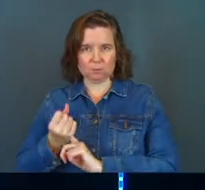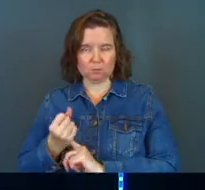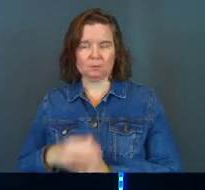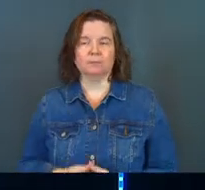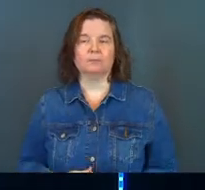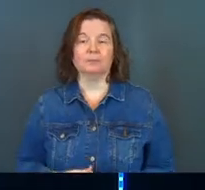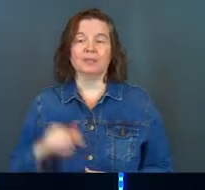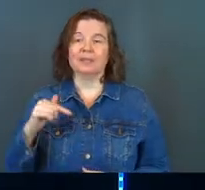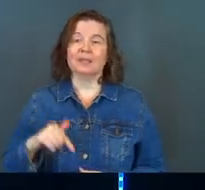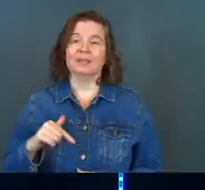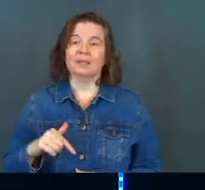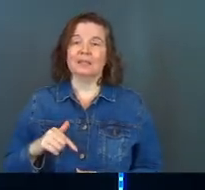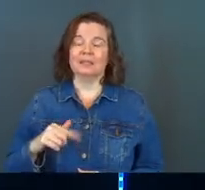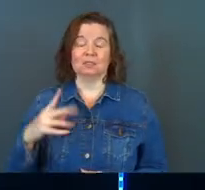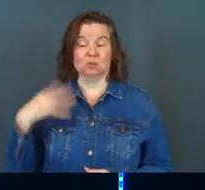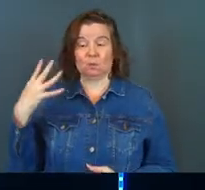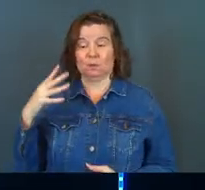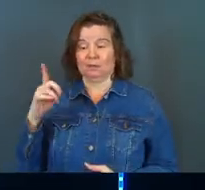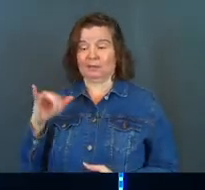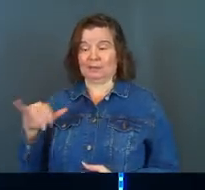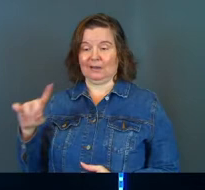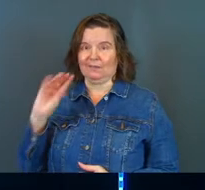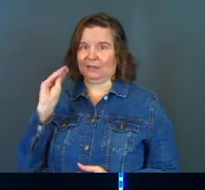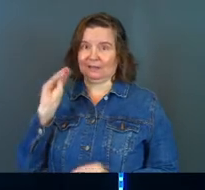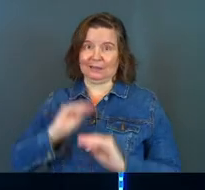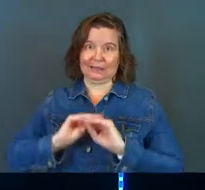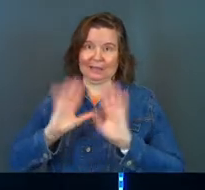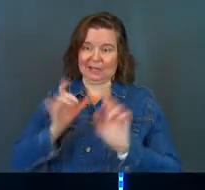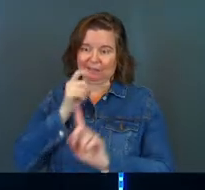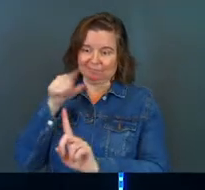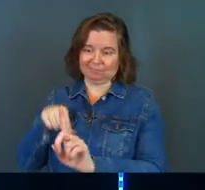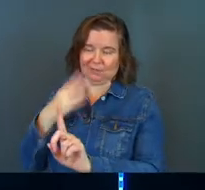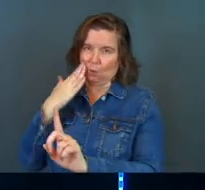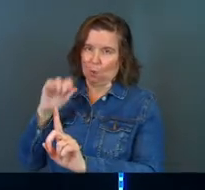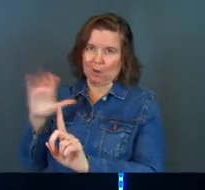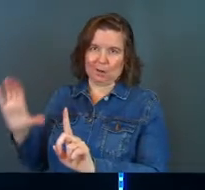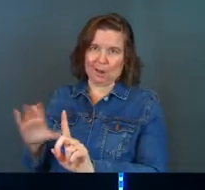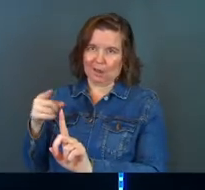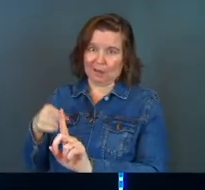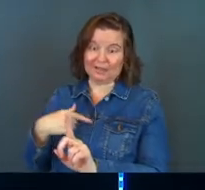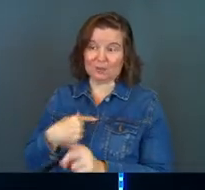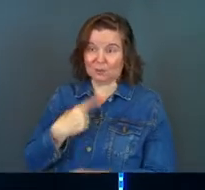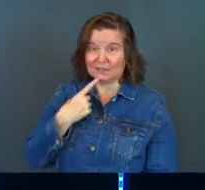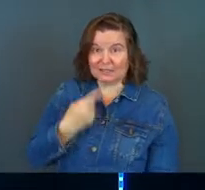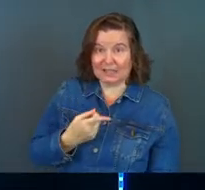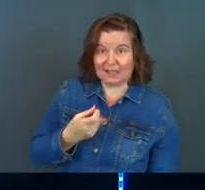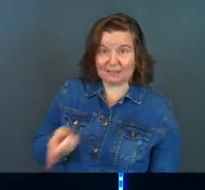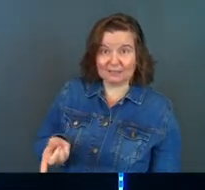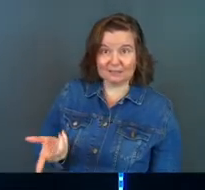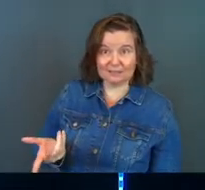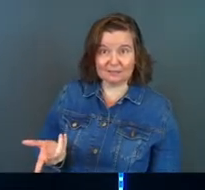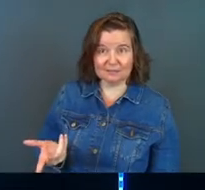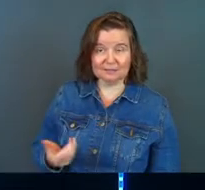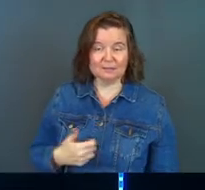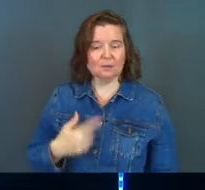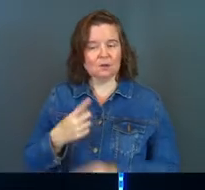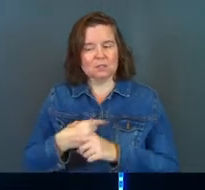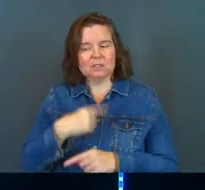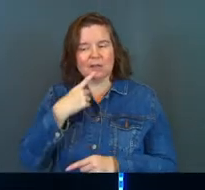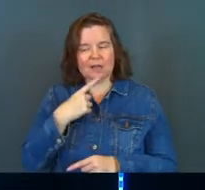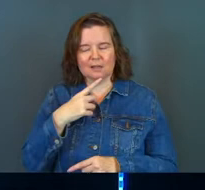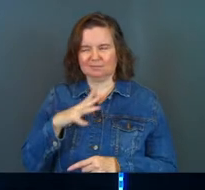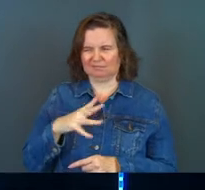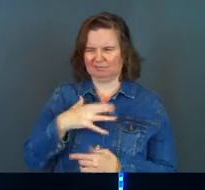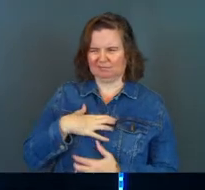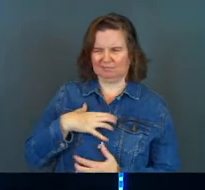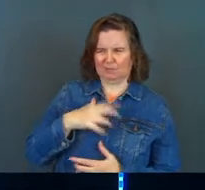scenarios. This wacko David clearly does not know how to act. That's what she's saying to him, right? She's saying,